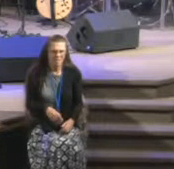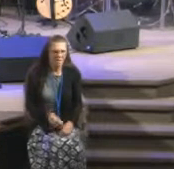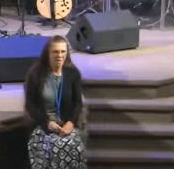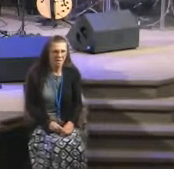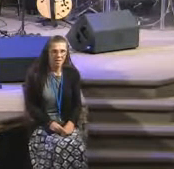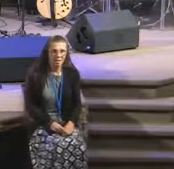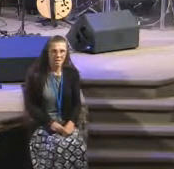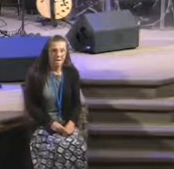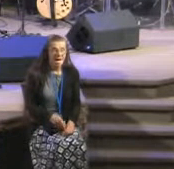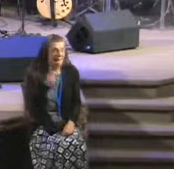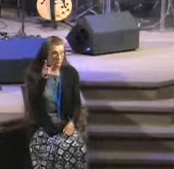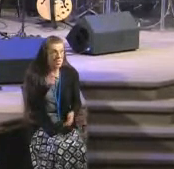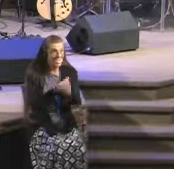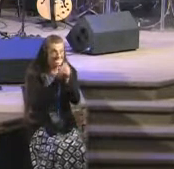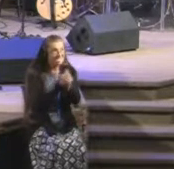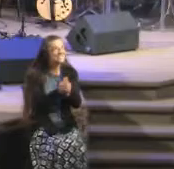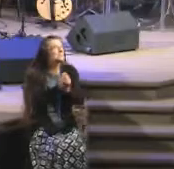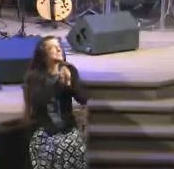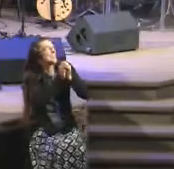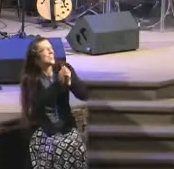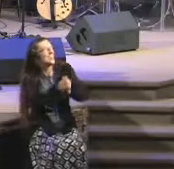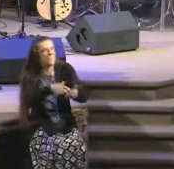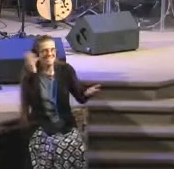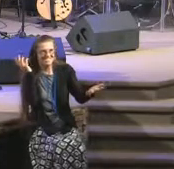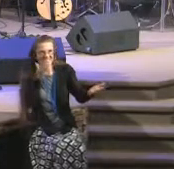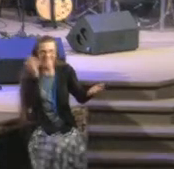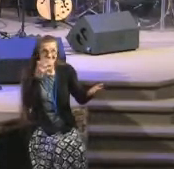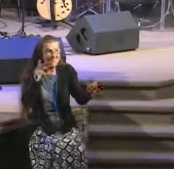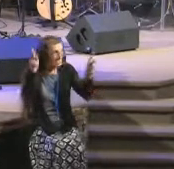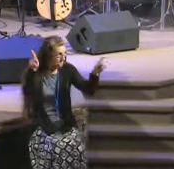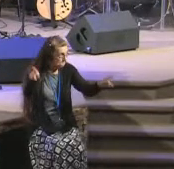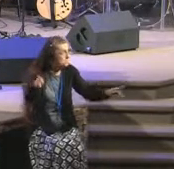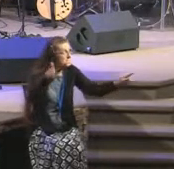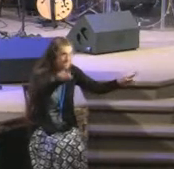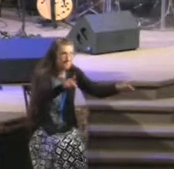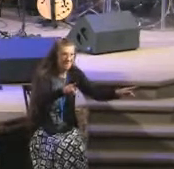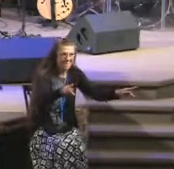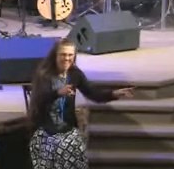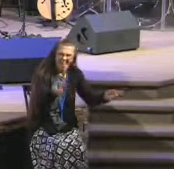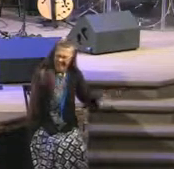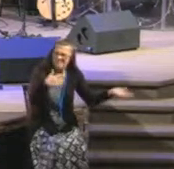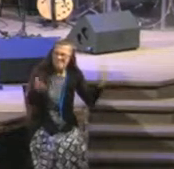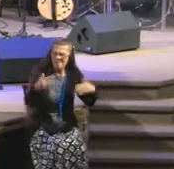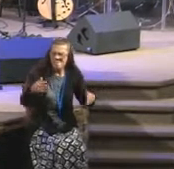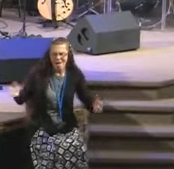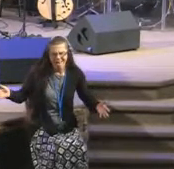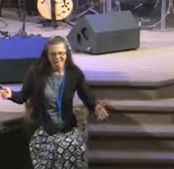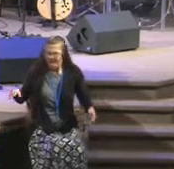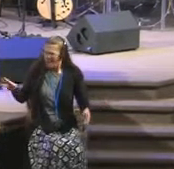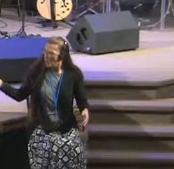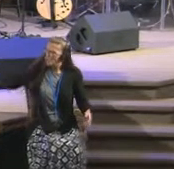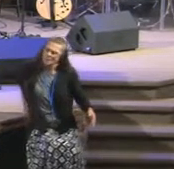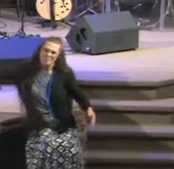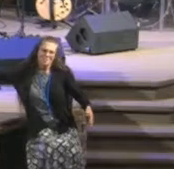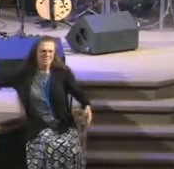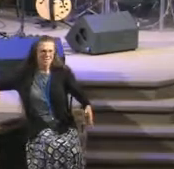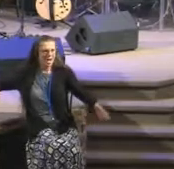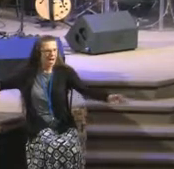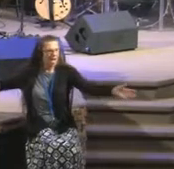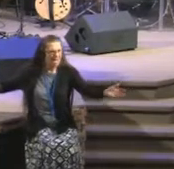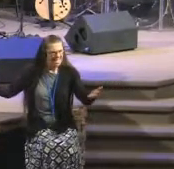And we get to serve him with some outstanding people. Come on, reach over next to you.